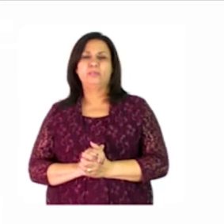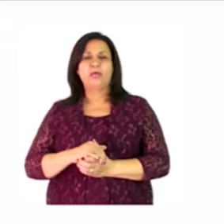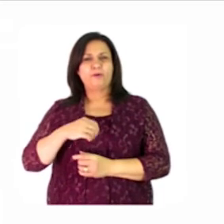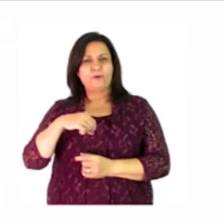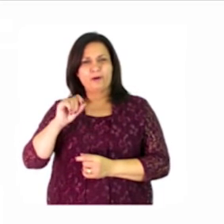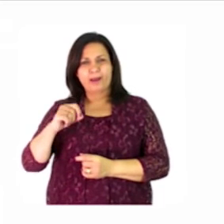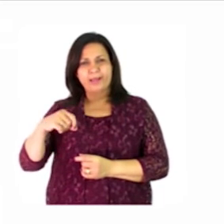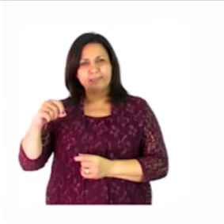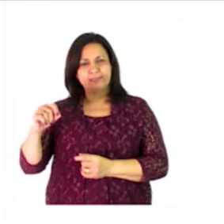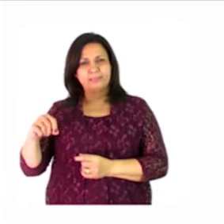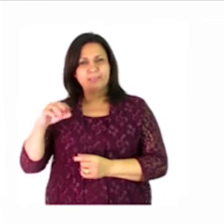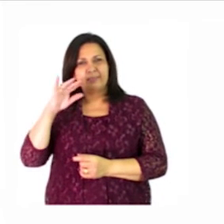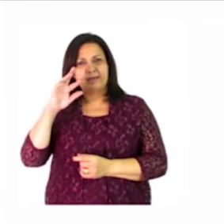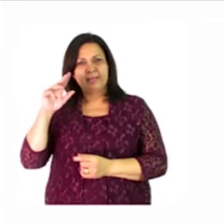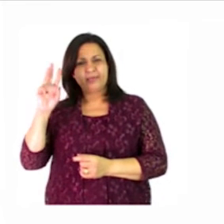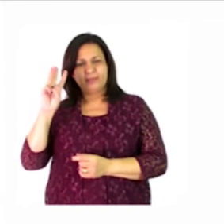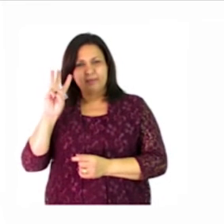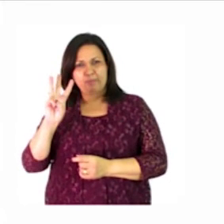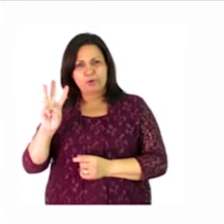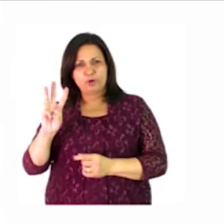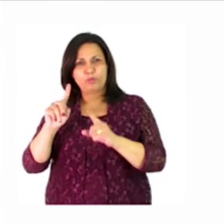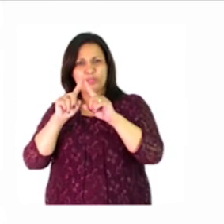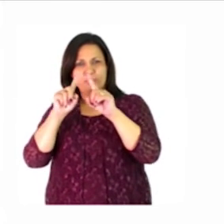write the letter in the blocks.